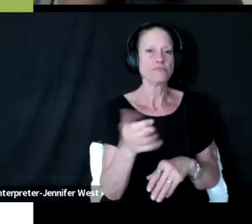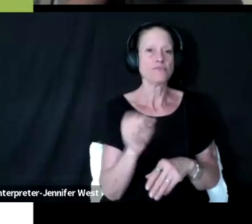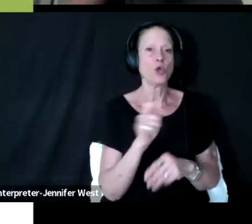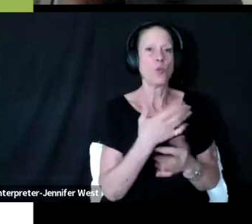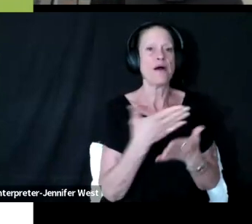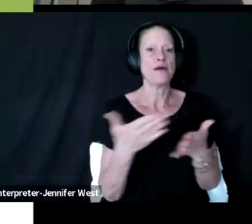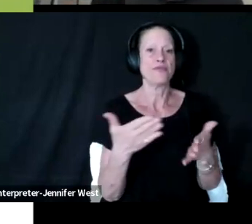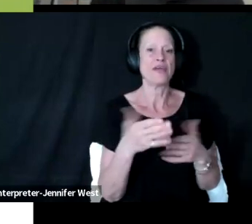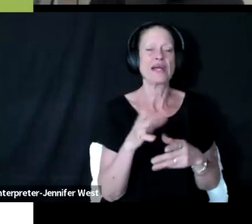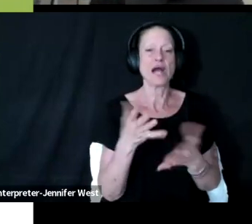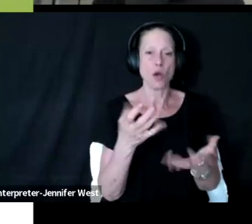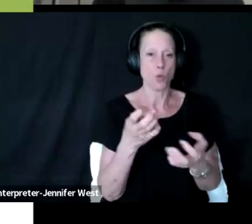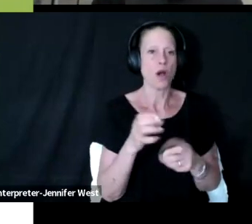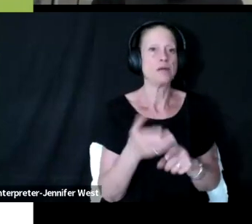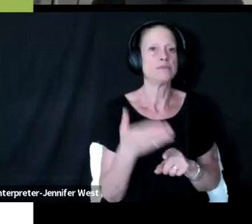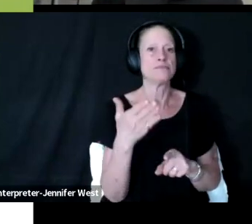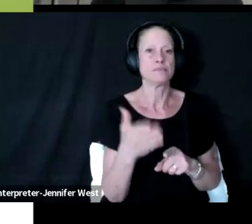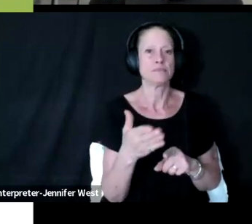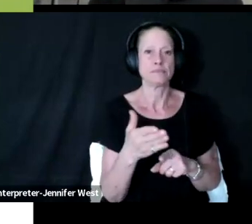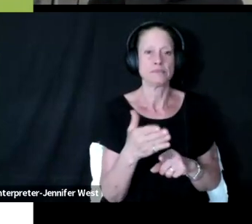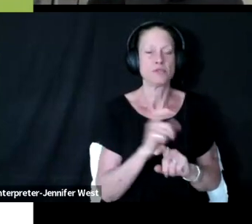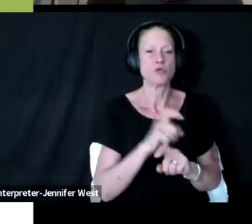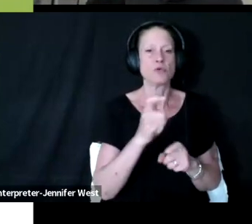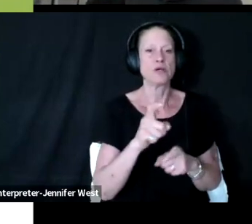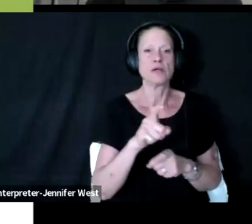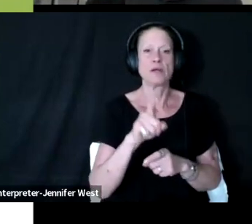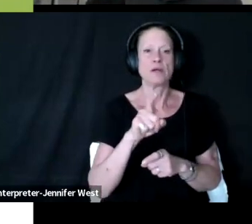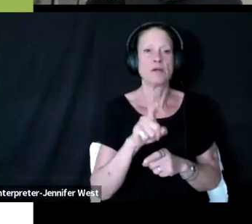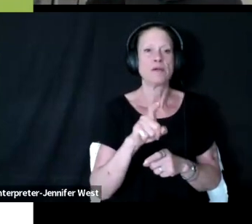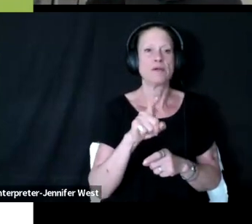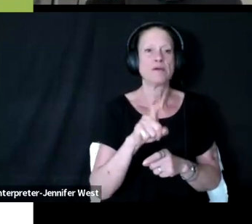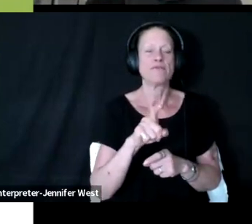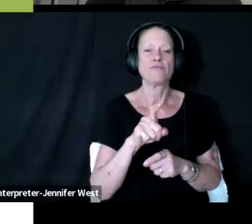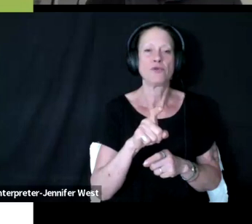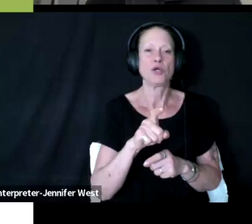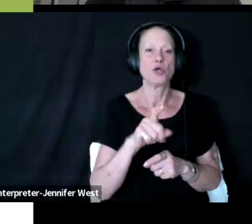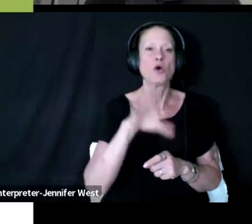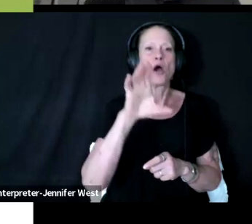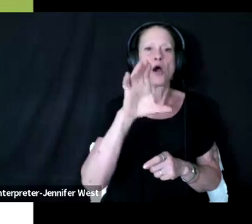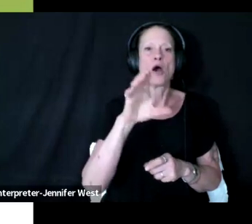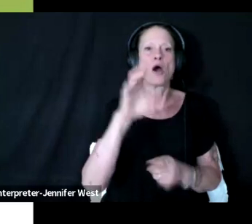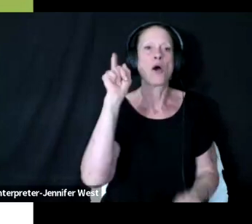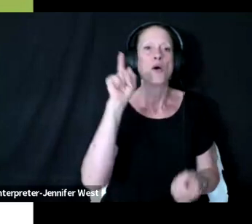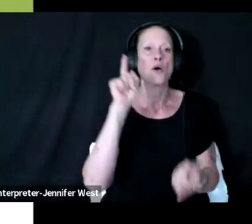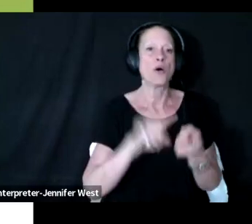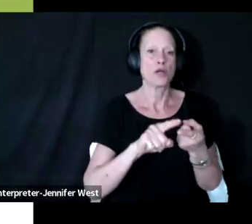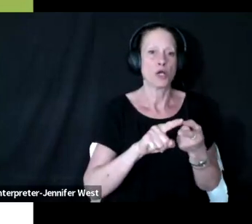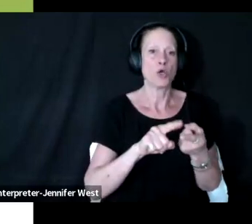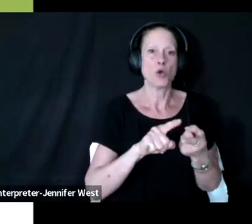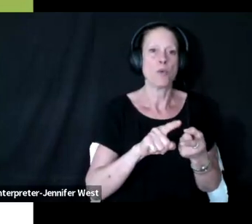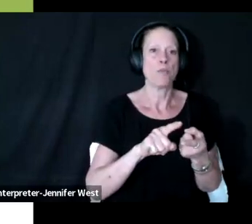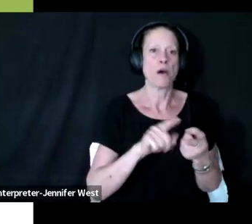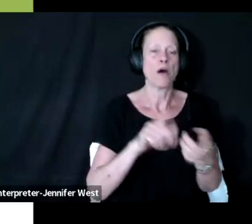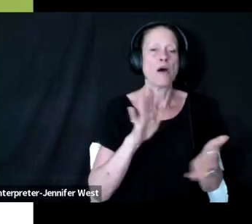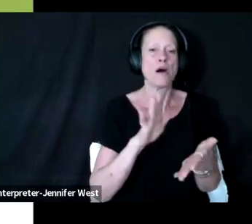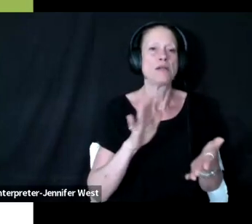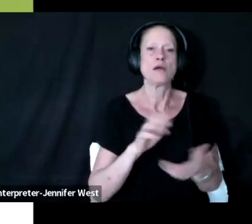is give everybody a coupon code. Let me know when you get it up, Melissa. It's